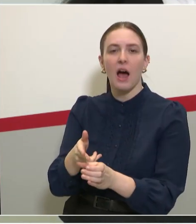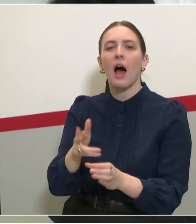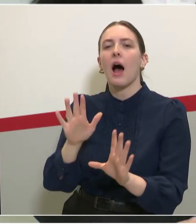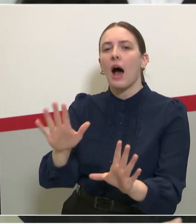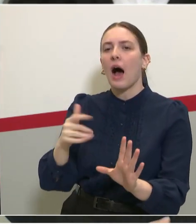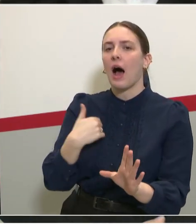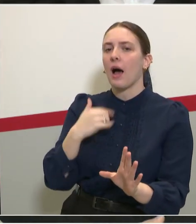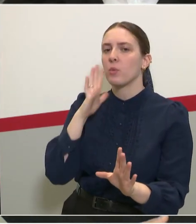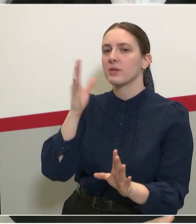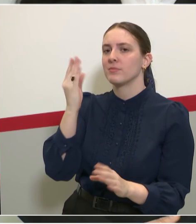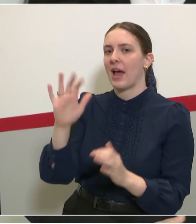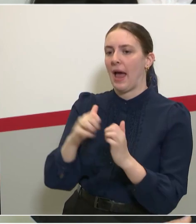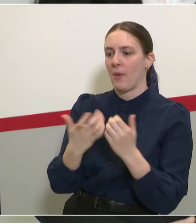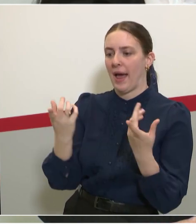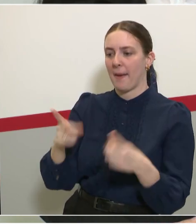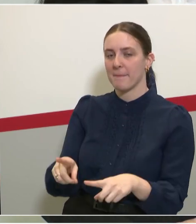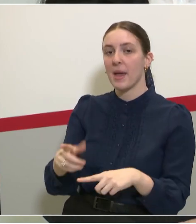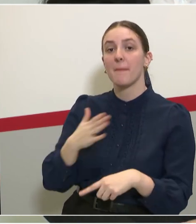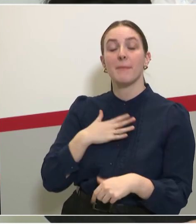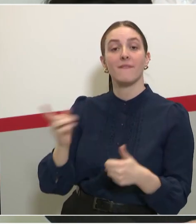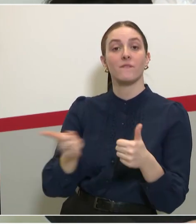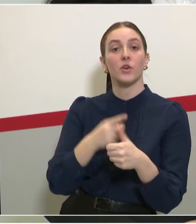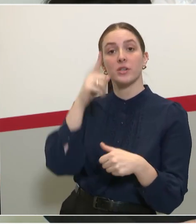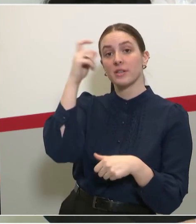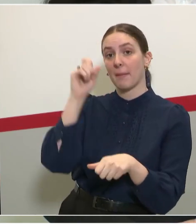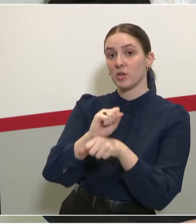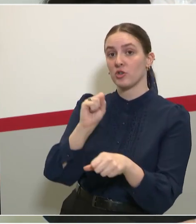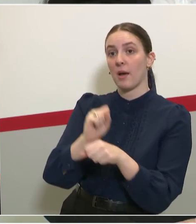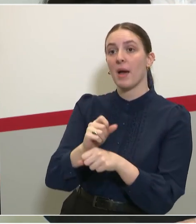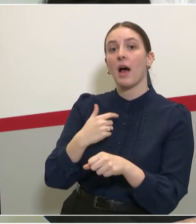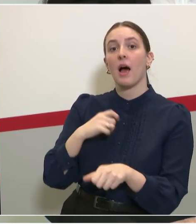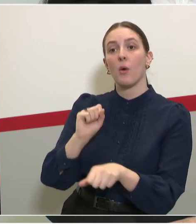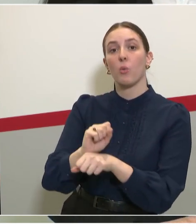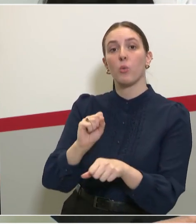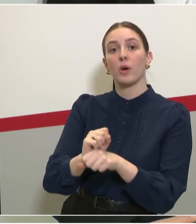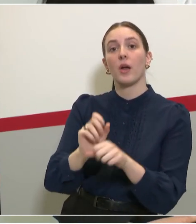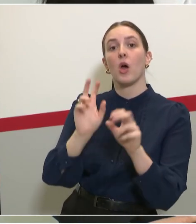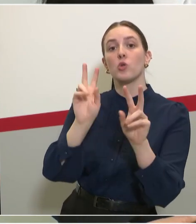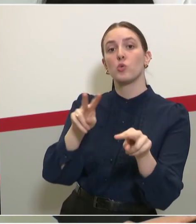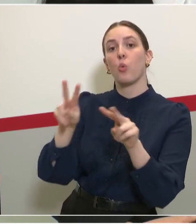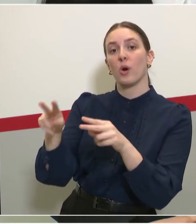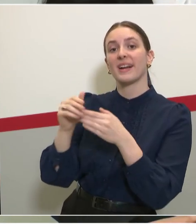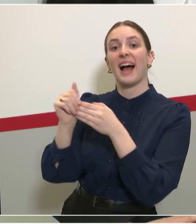happening. My first summer job was working as a tour guide on the Tourmobile.